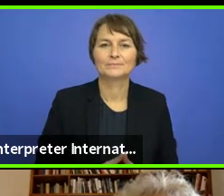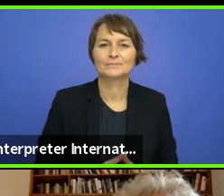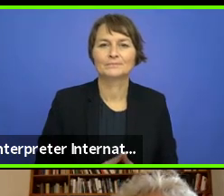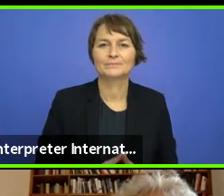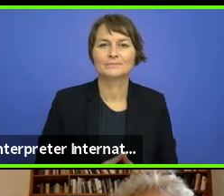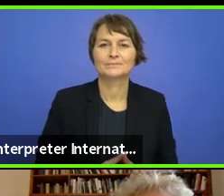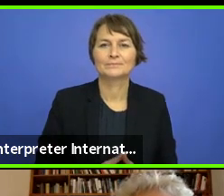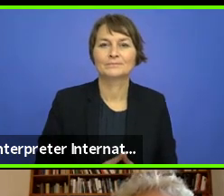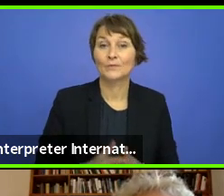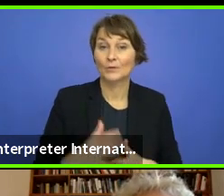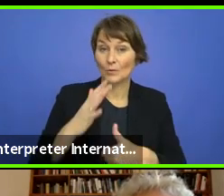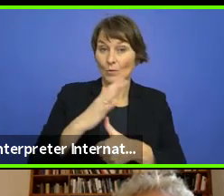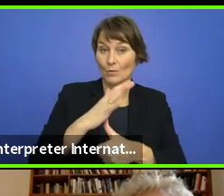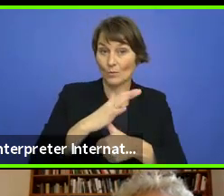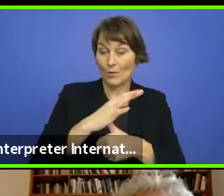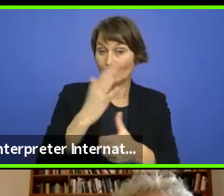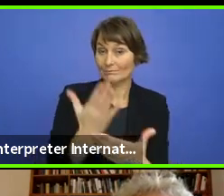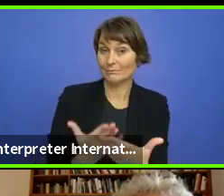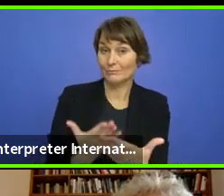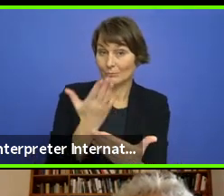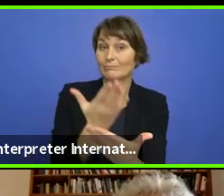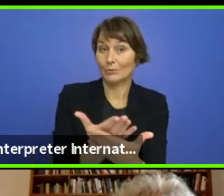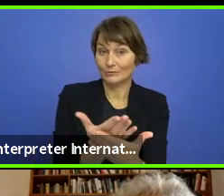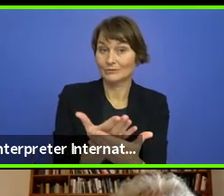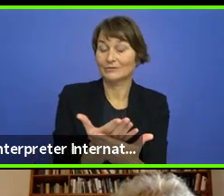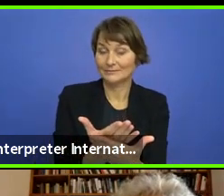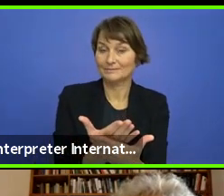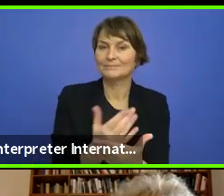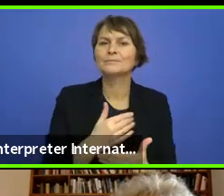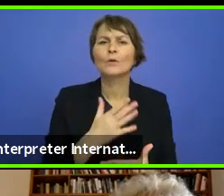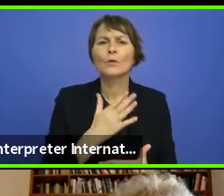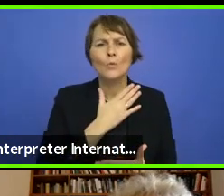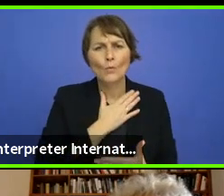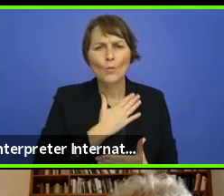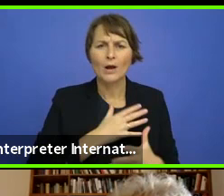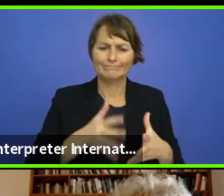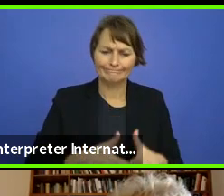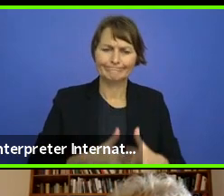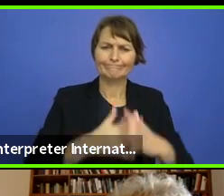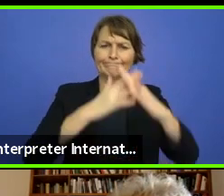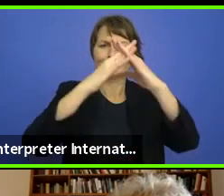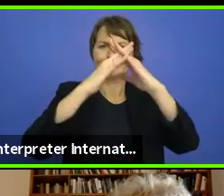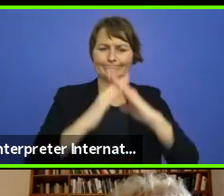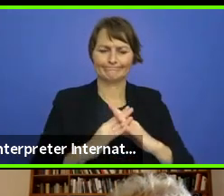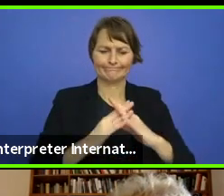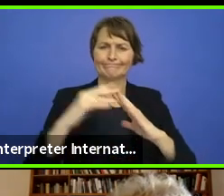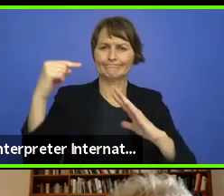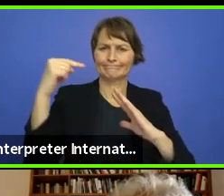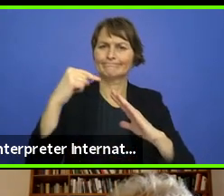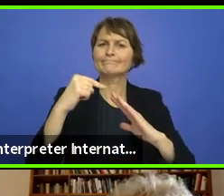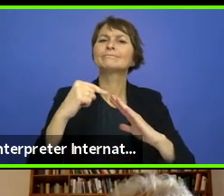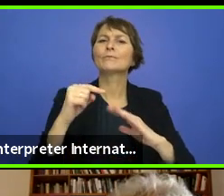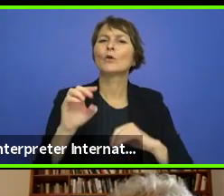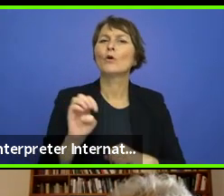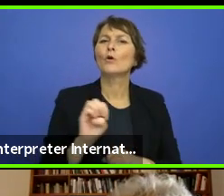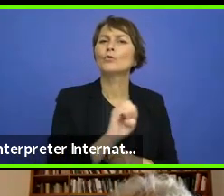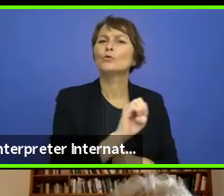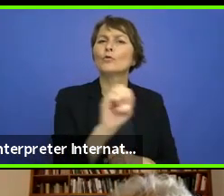one proposal to establish a kind of European production house for